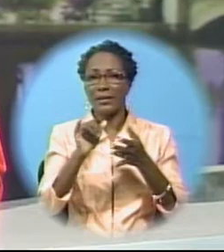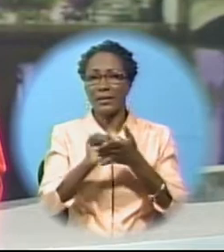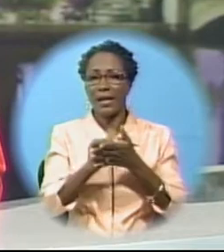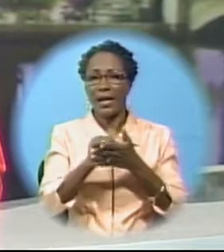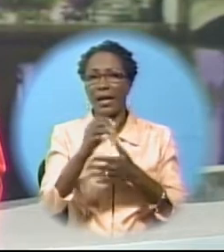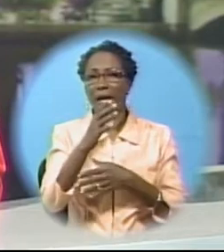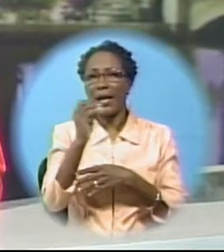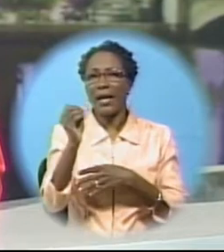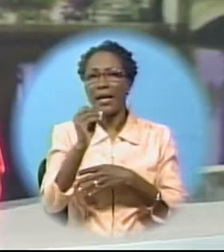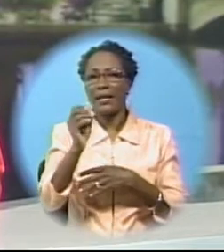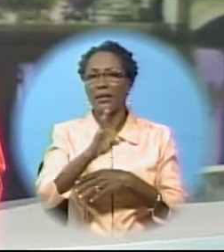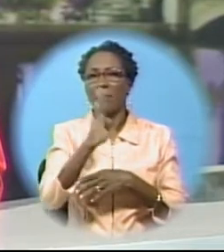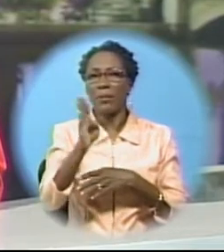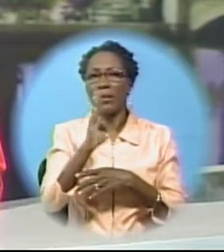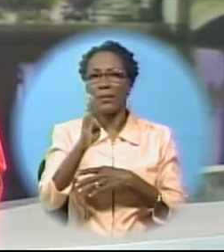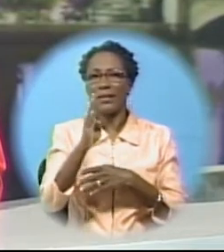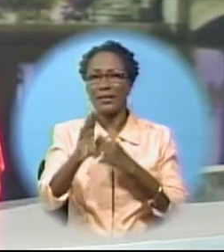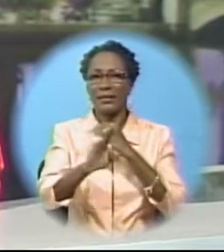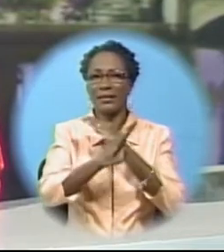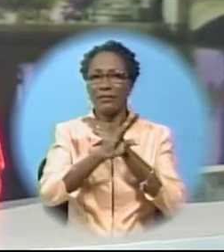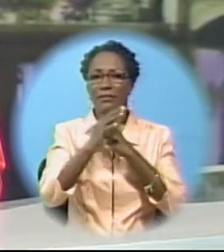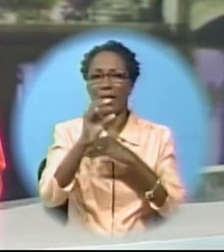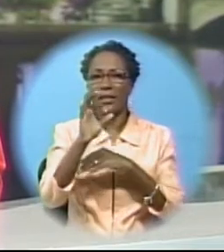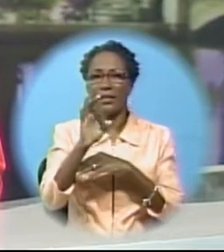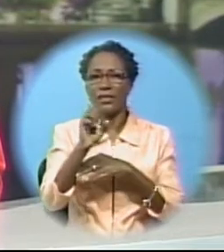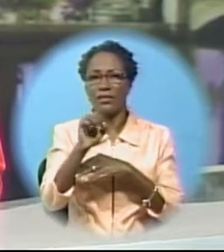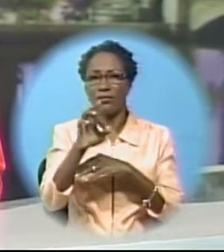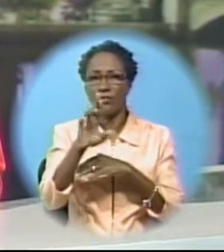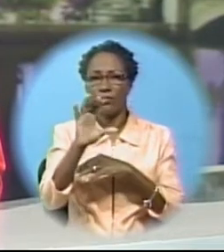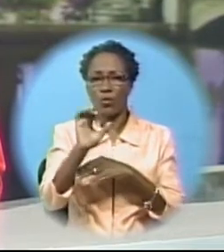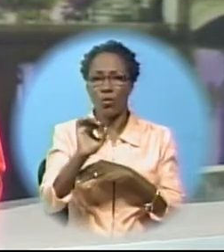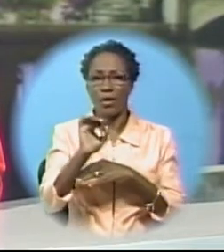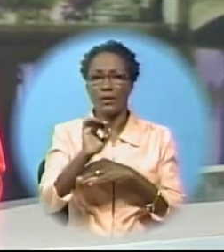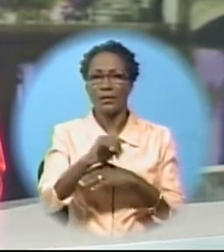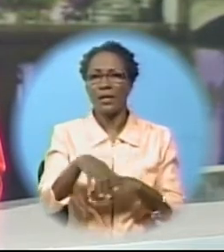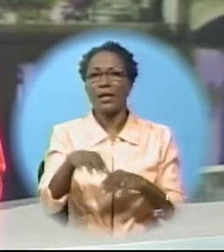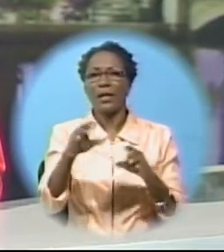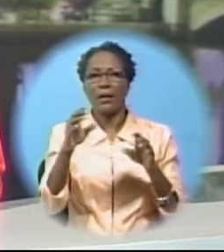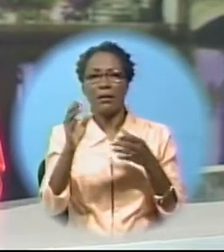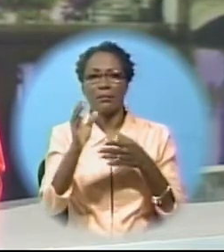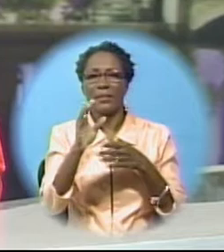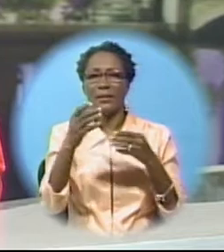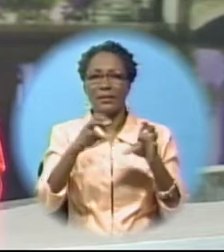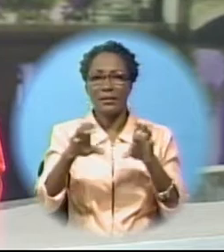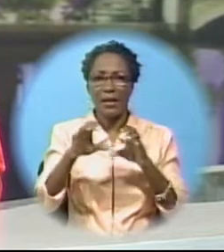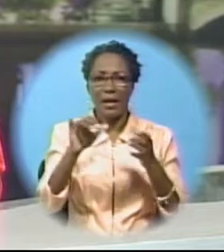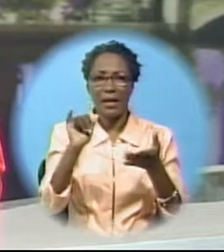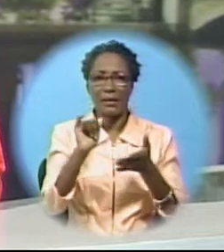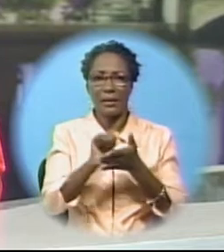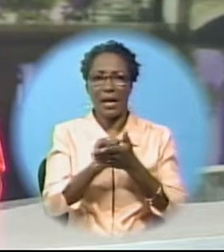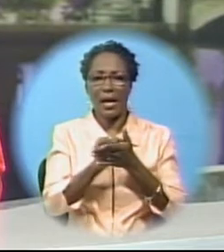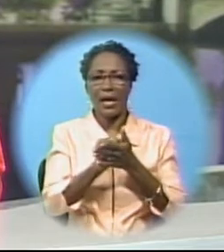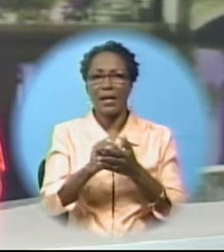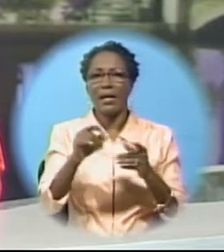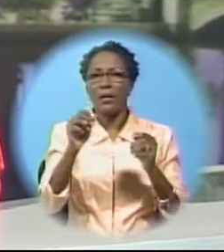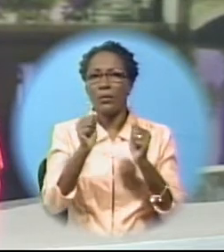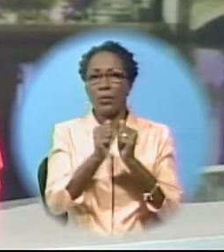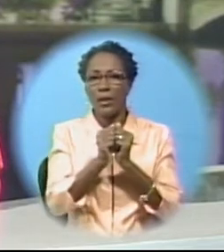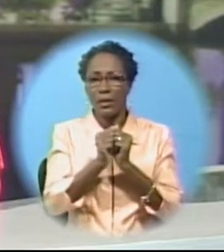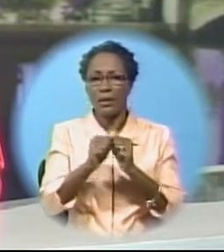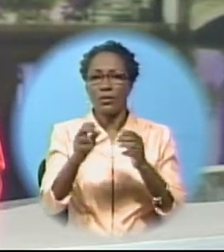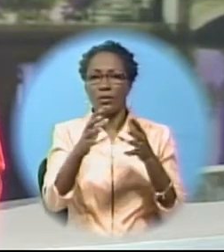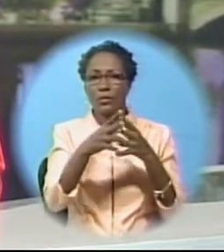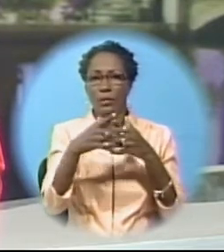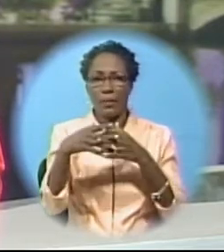by the Barbados Defense Force. It's in collaboration with the Office of Maritime Law Enforcement Interdiction Division of the United